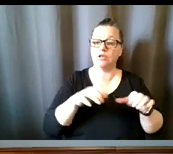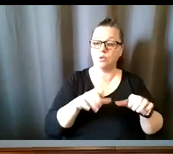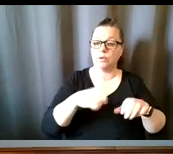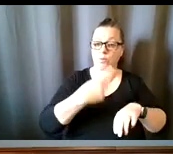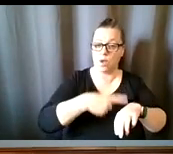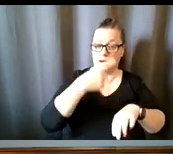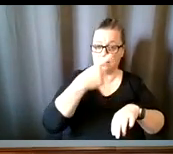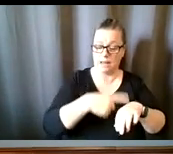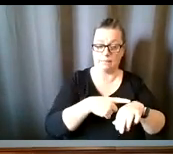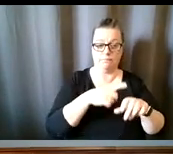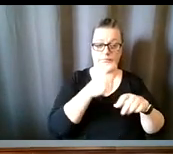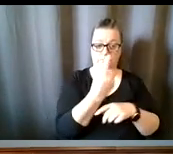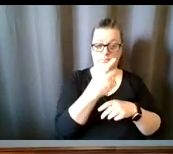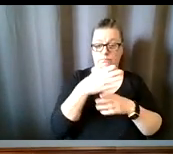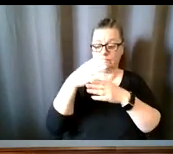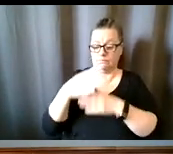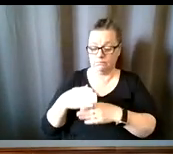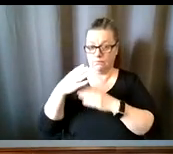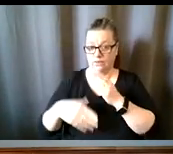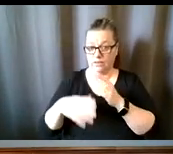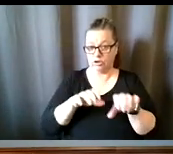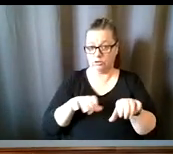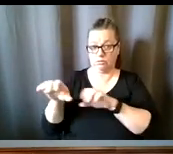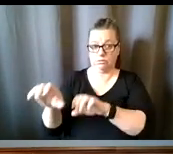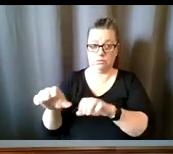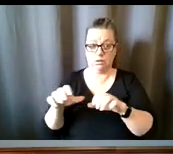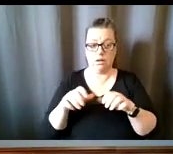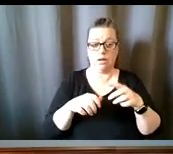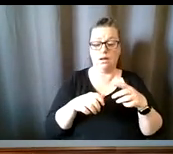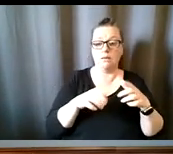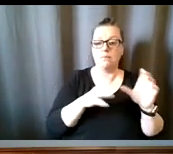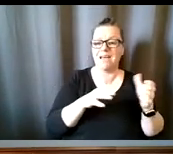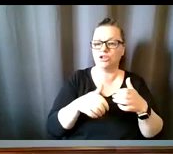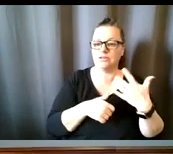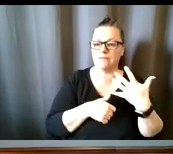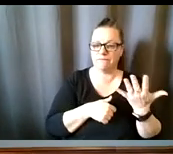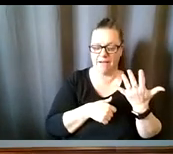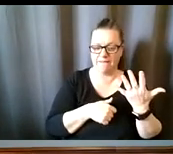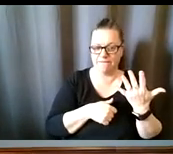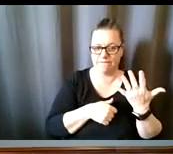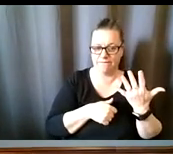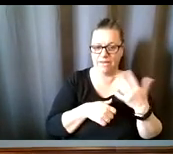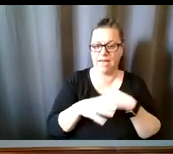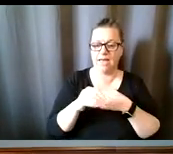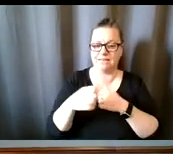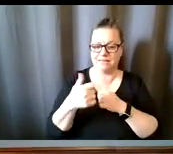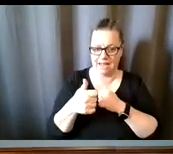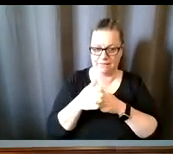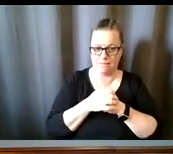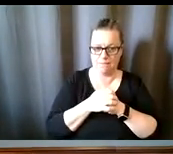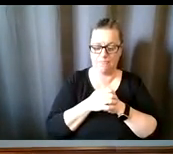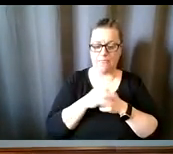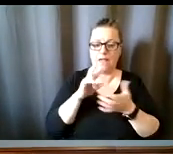1, we finish it, we move it on to the next phase versus batches of 5 and 10. So in other words, you have to have all